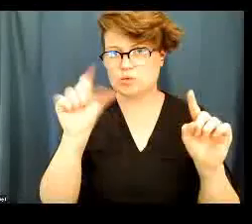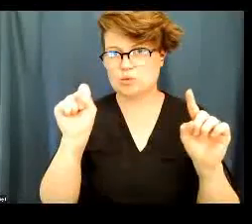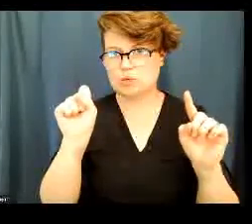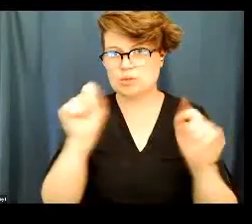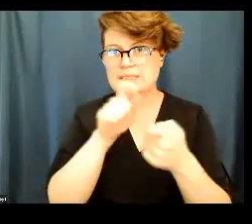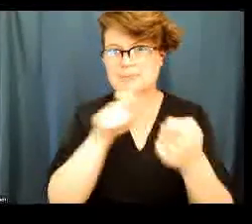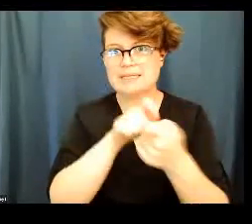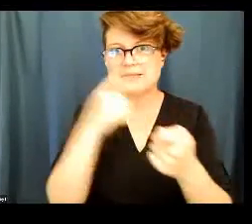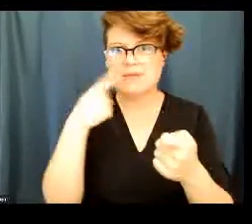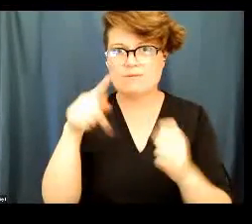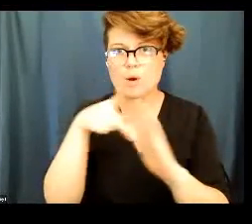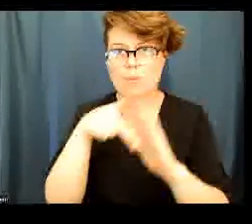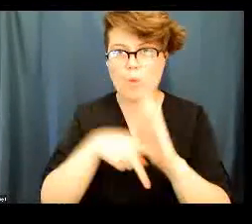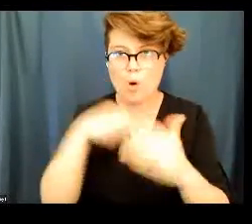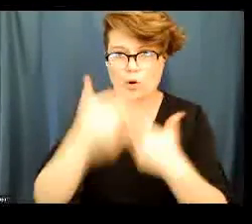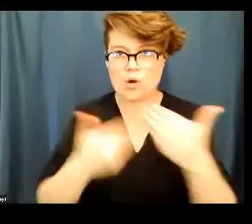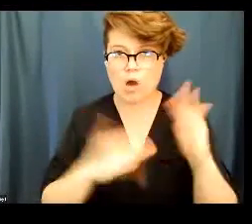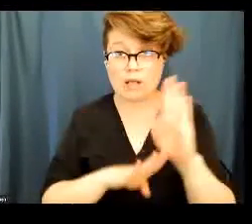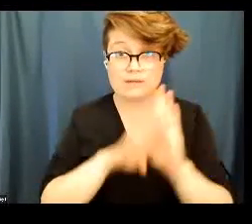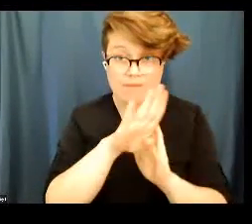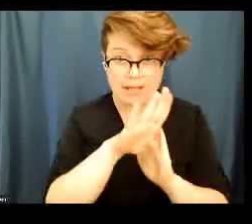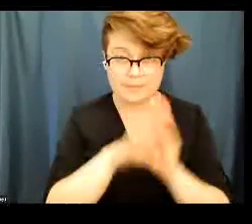to protocol development.